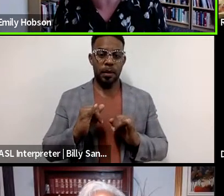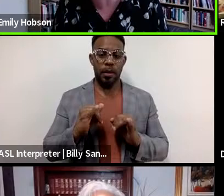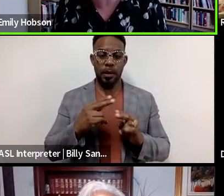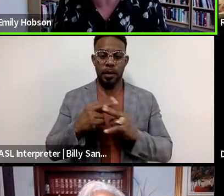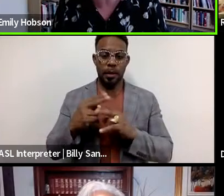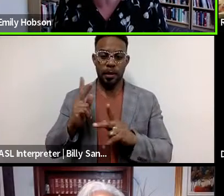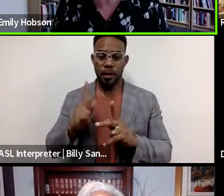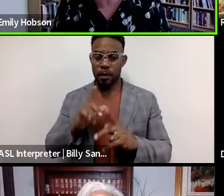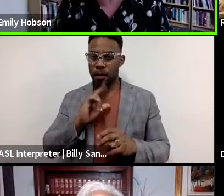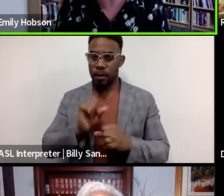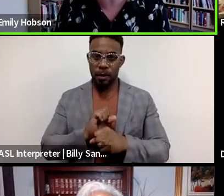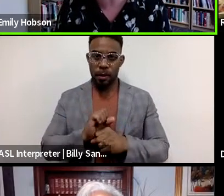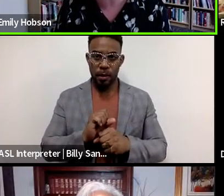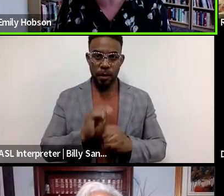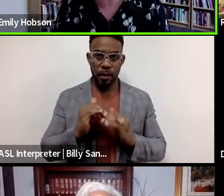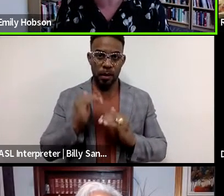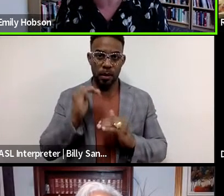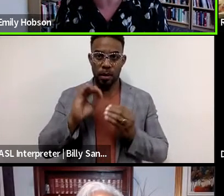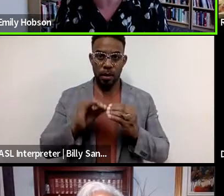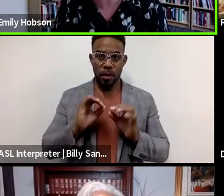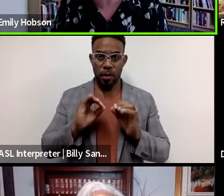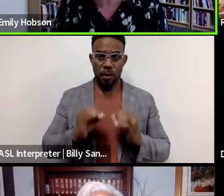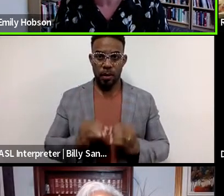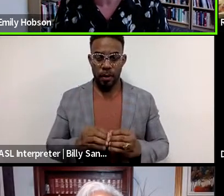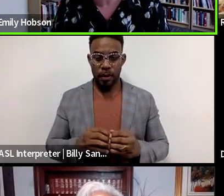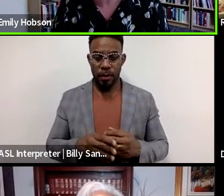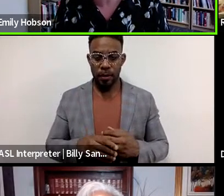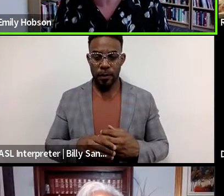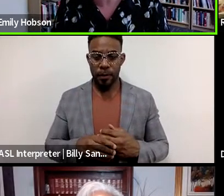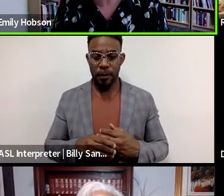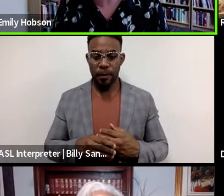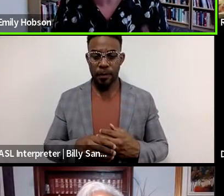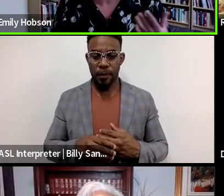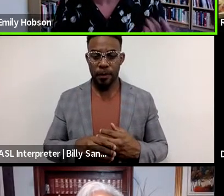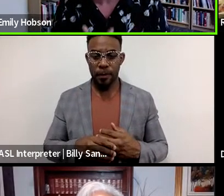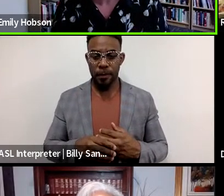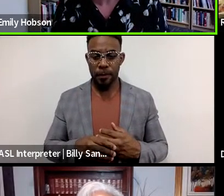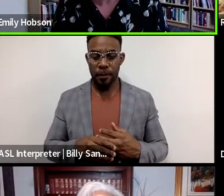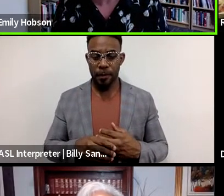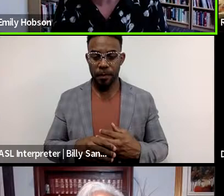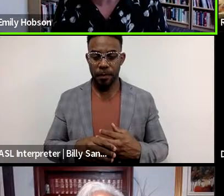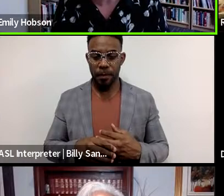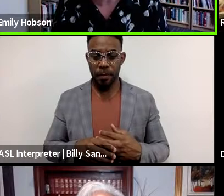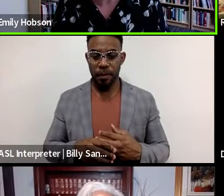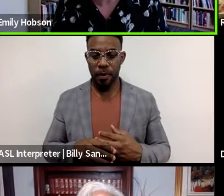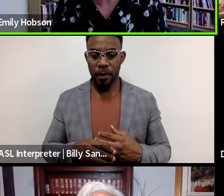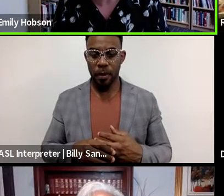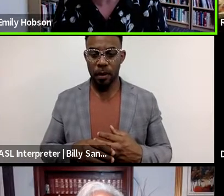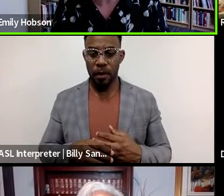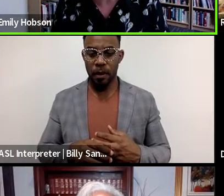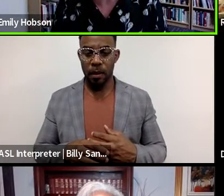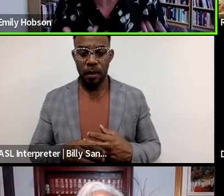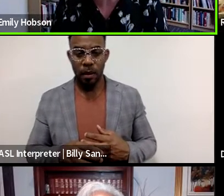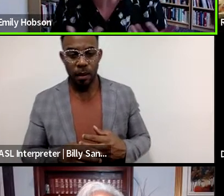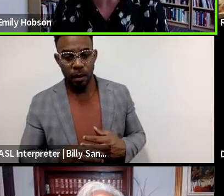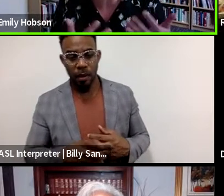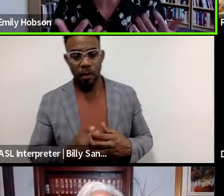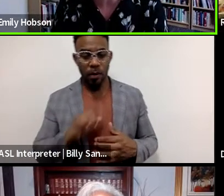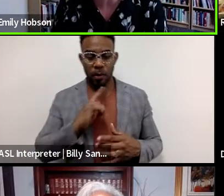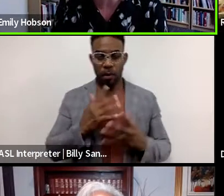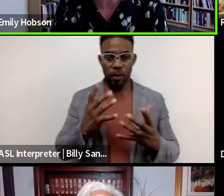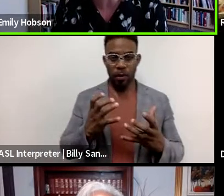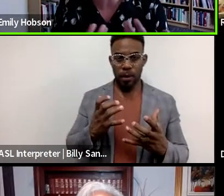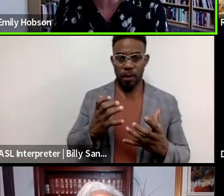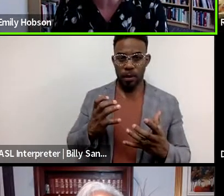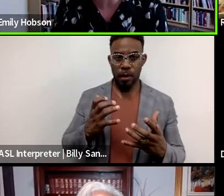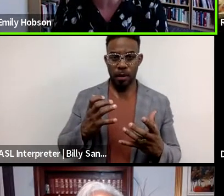people, but there are actually a greater number of organizations that, you know, we really wanted to kind